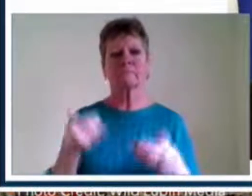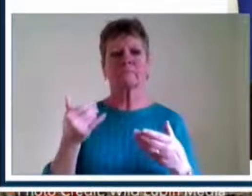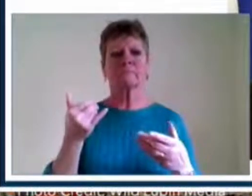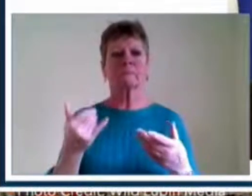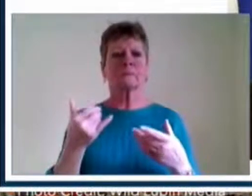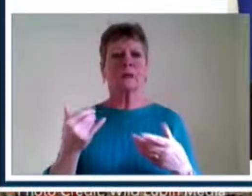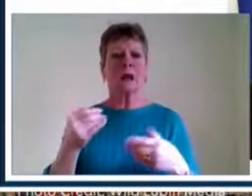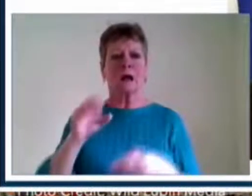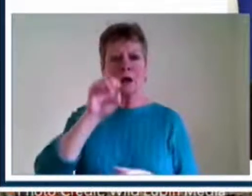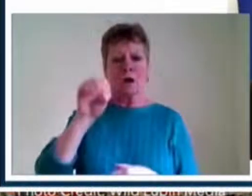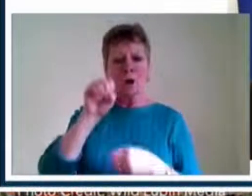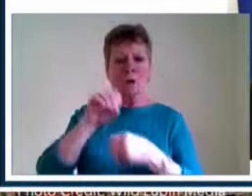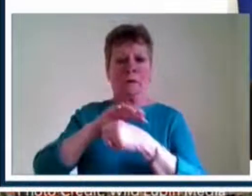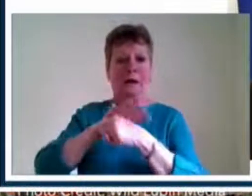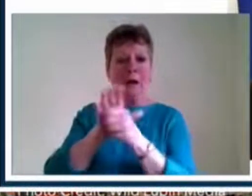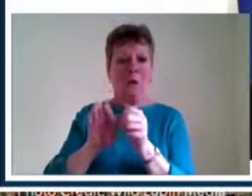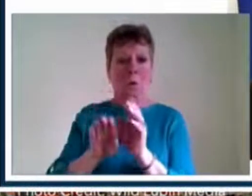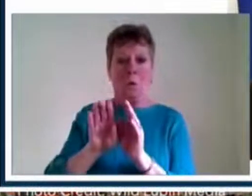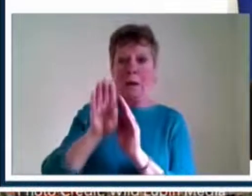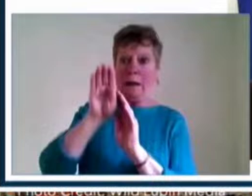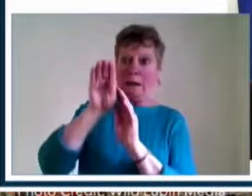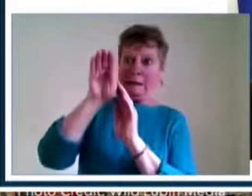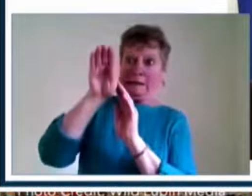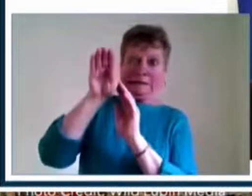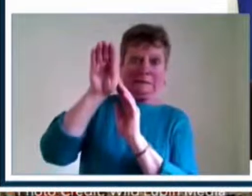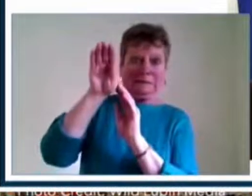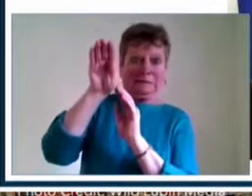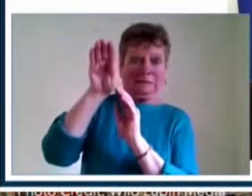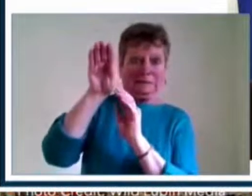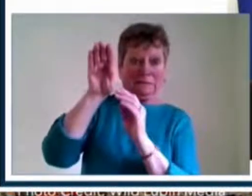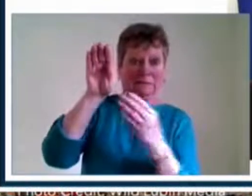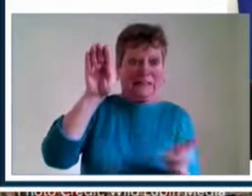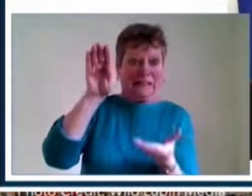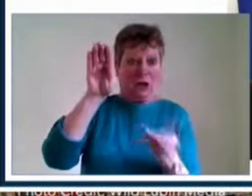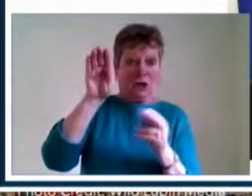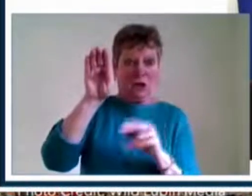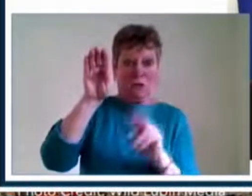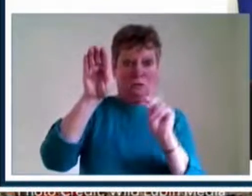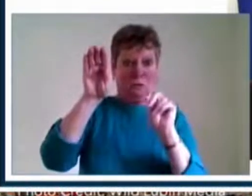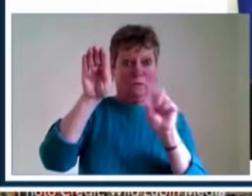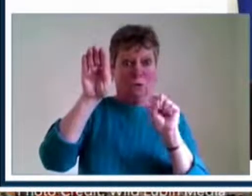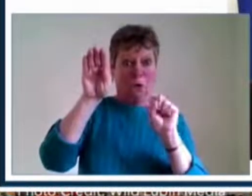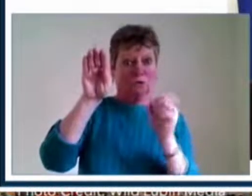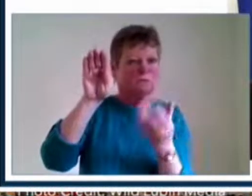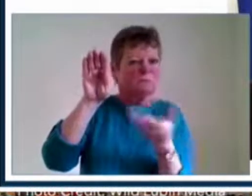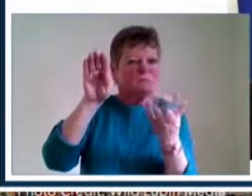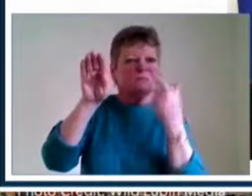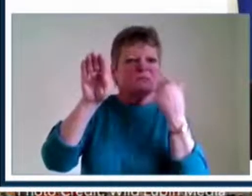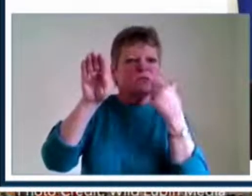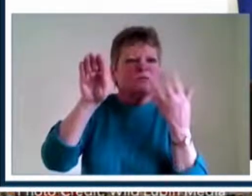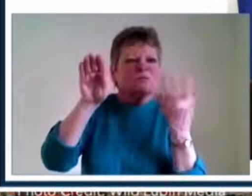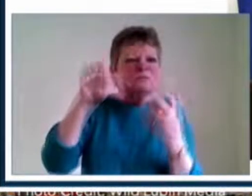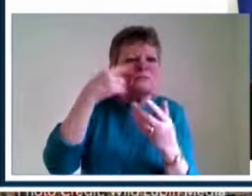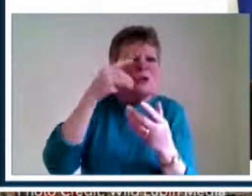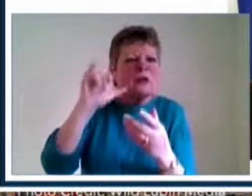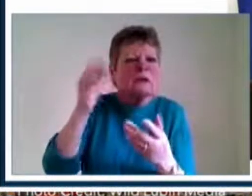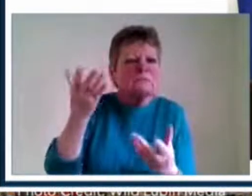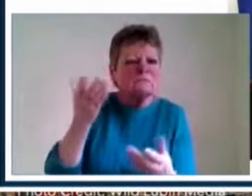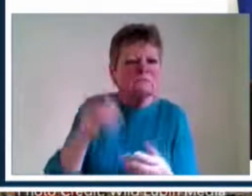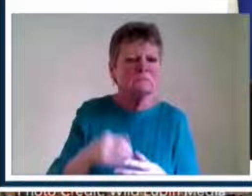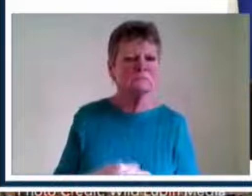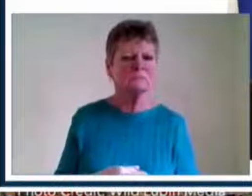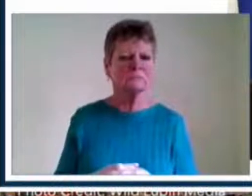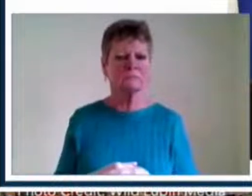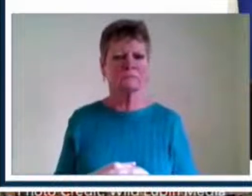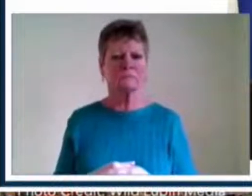Nova Scotia and why wait a few more weeks to lift some restrictions. So,